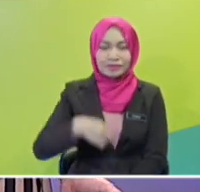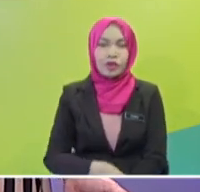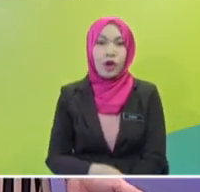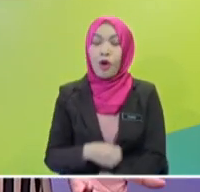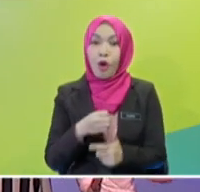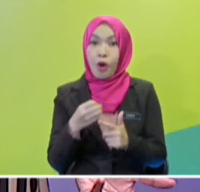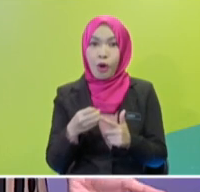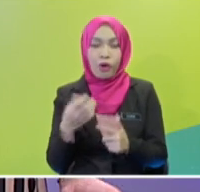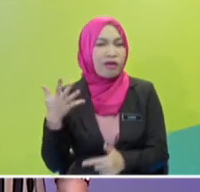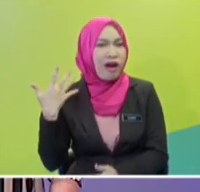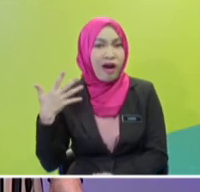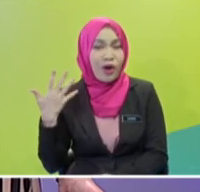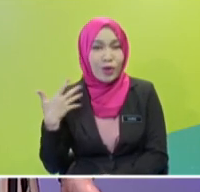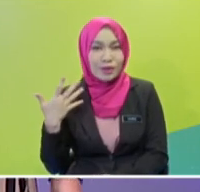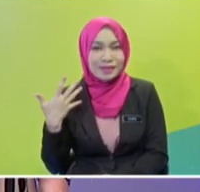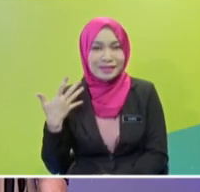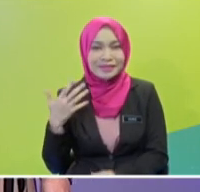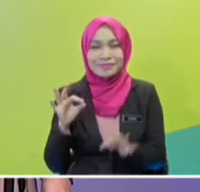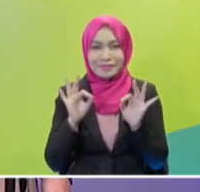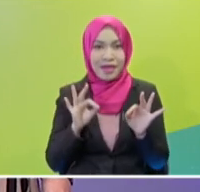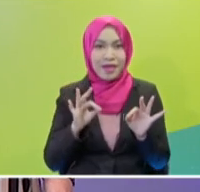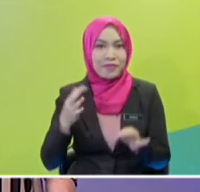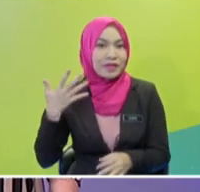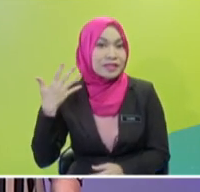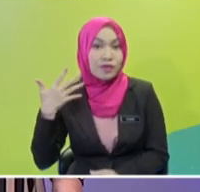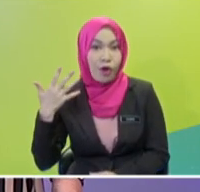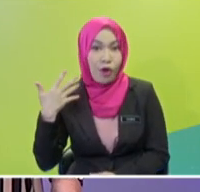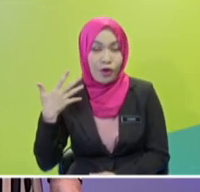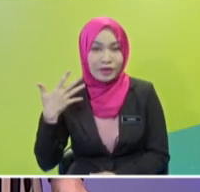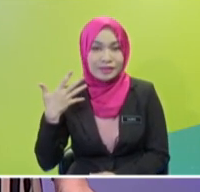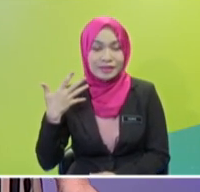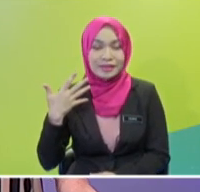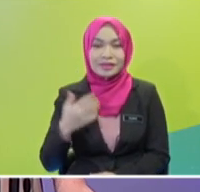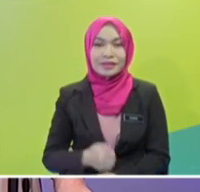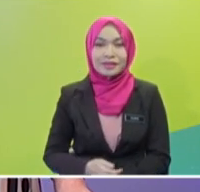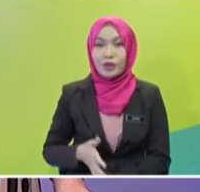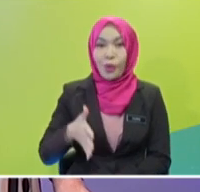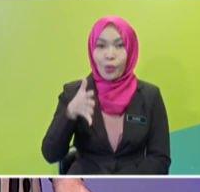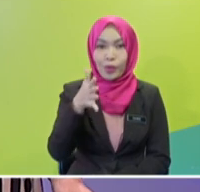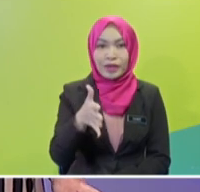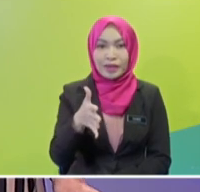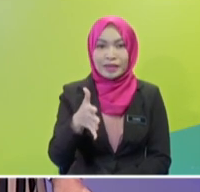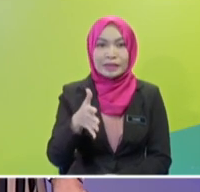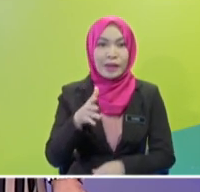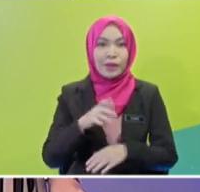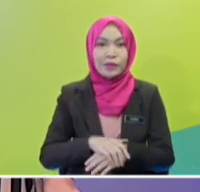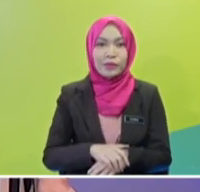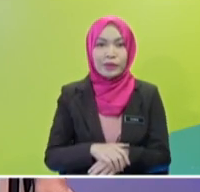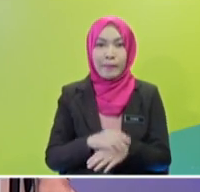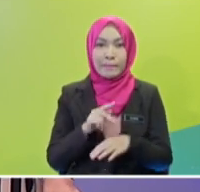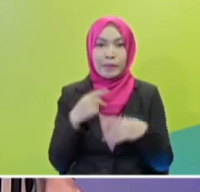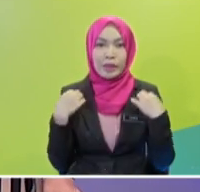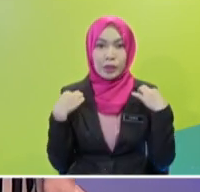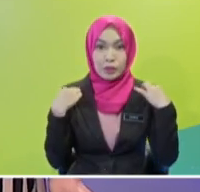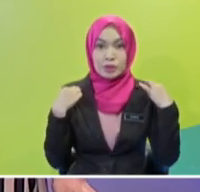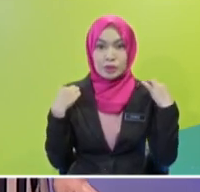we will wear t-shirts and short pants. Oh, yeah, that's true. Yeah. Mm-hmm. And we wear sweaters and track pants when it's cold. Yeah,